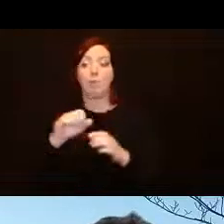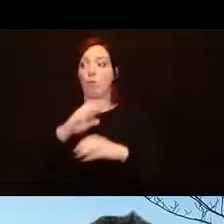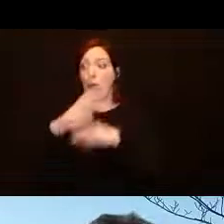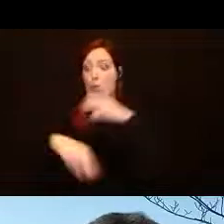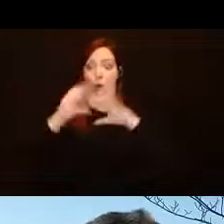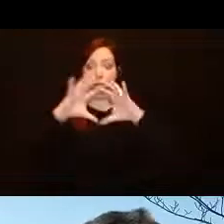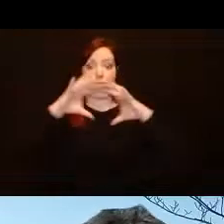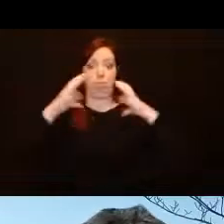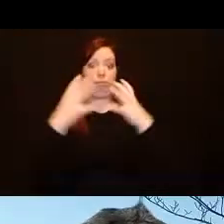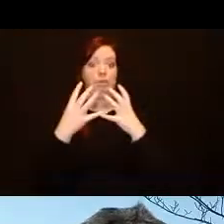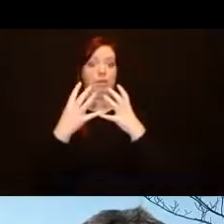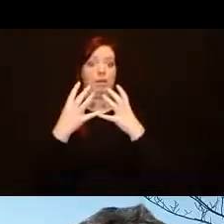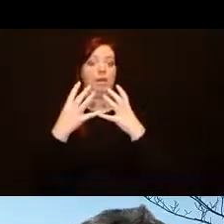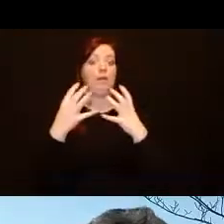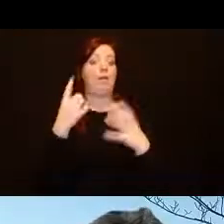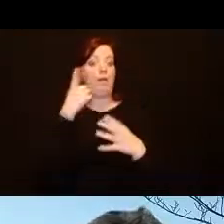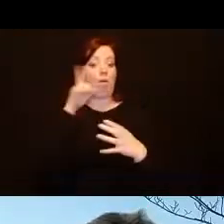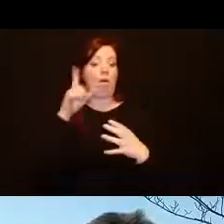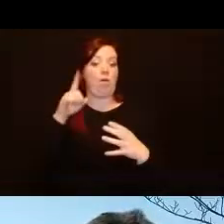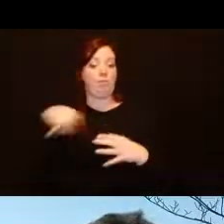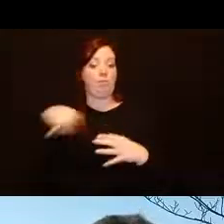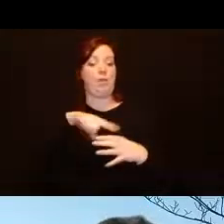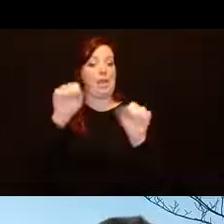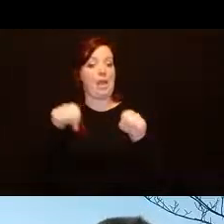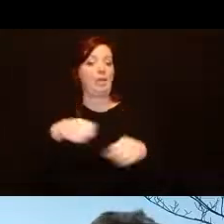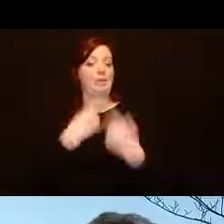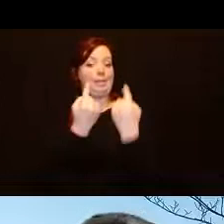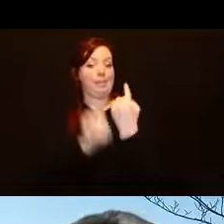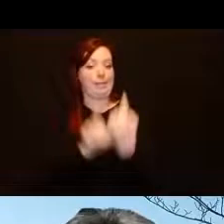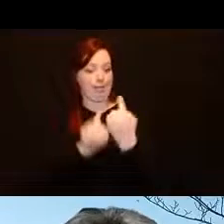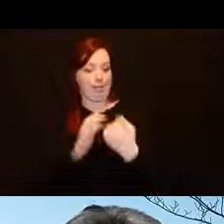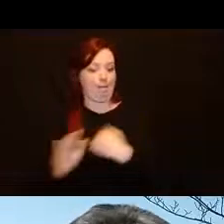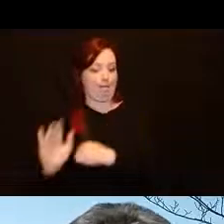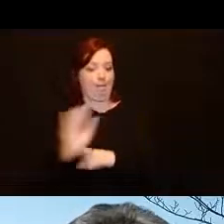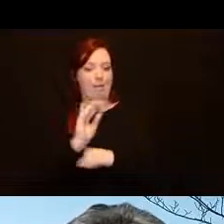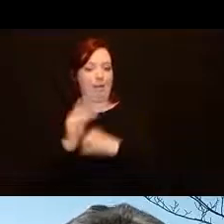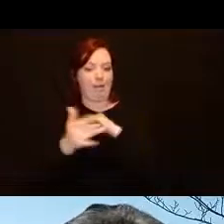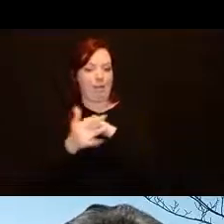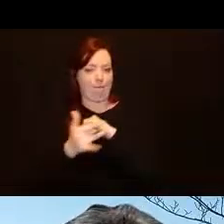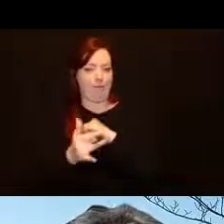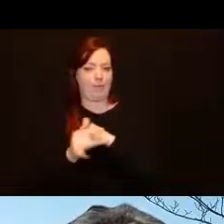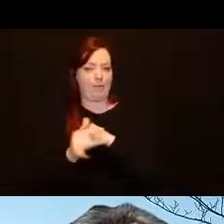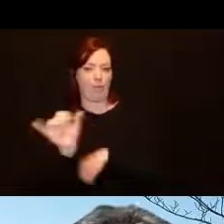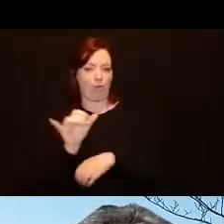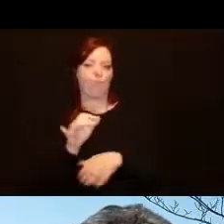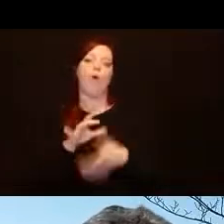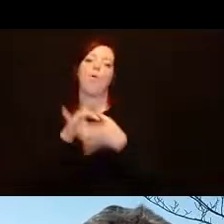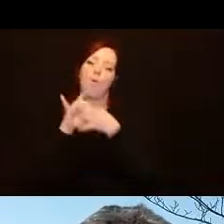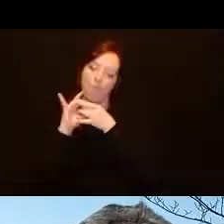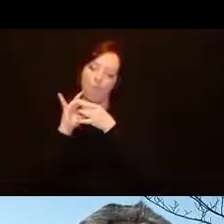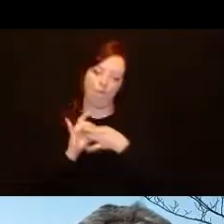to test their devices according to this conformance testing specification.